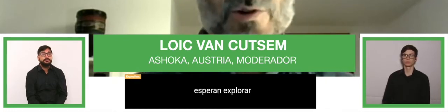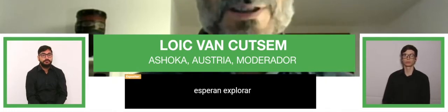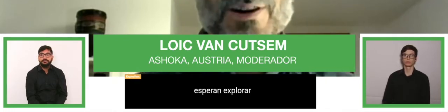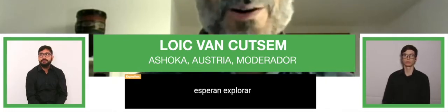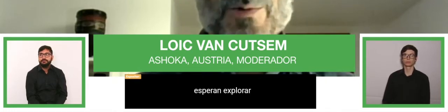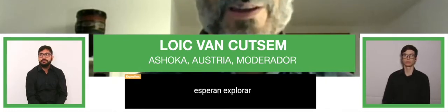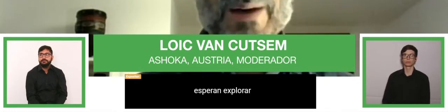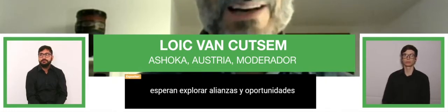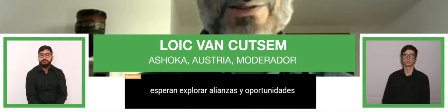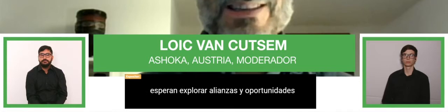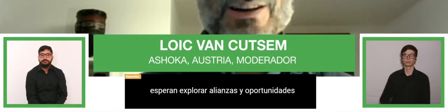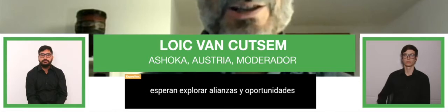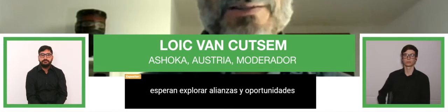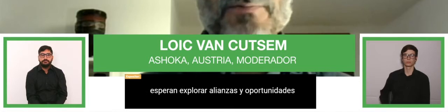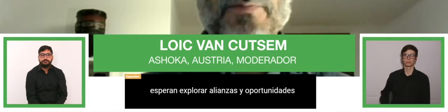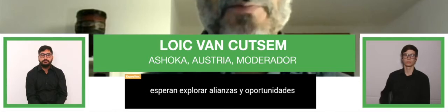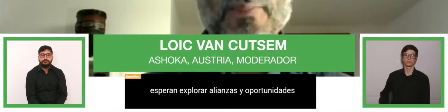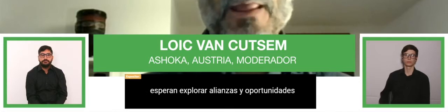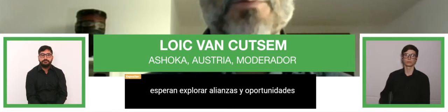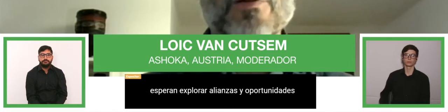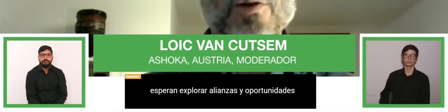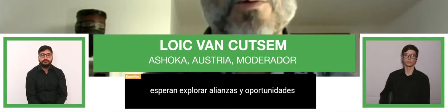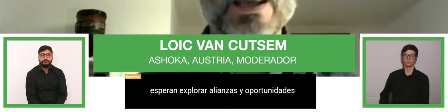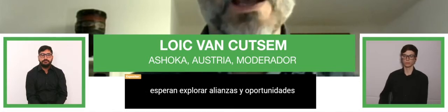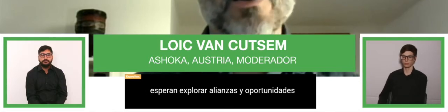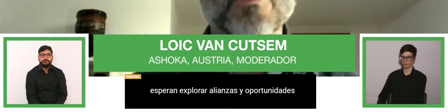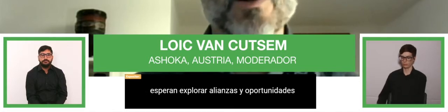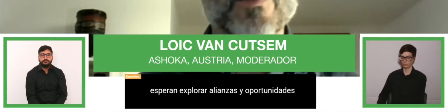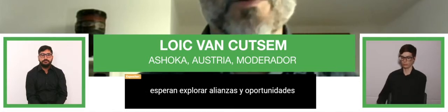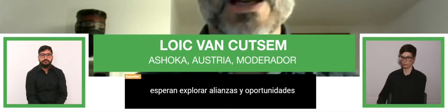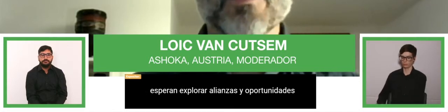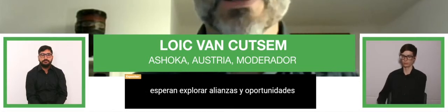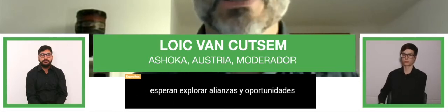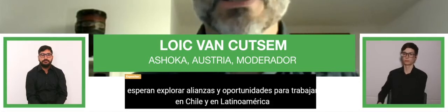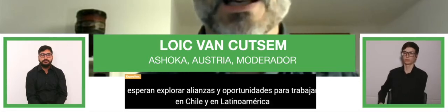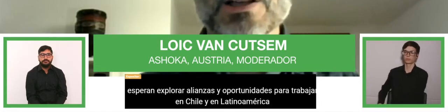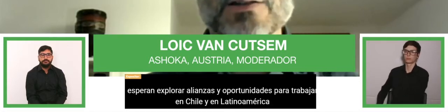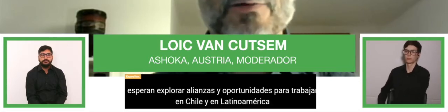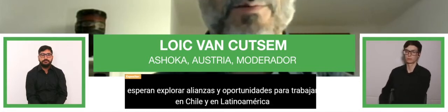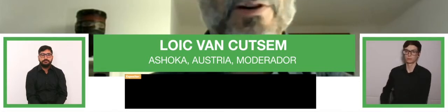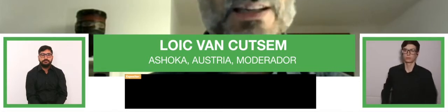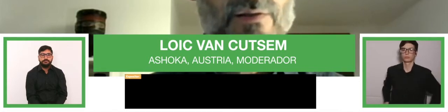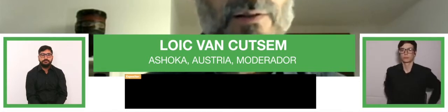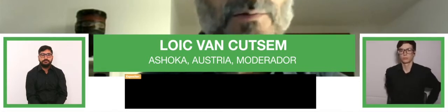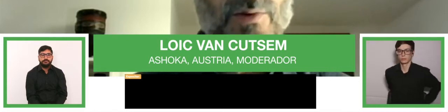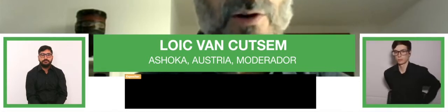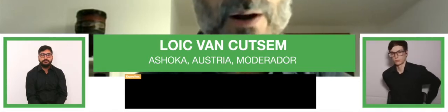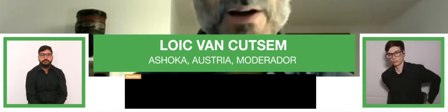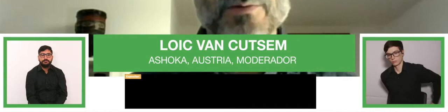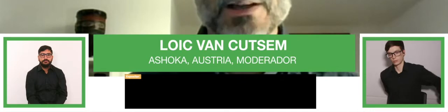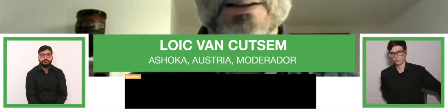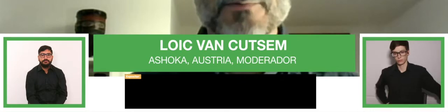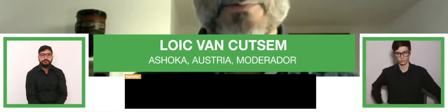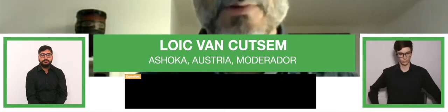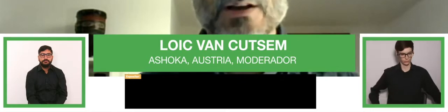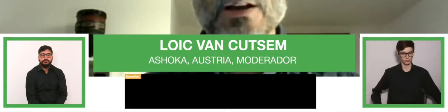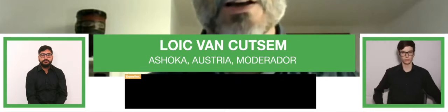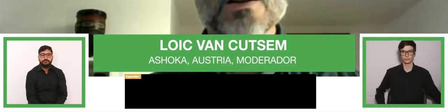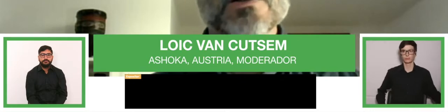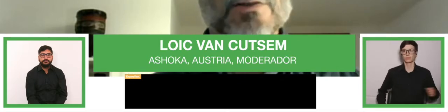This forum will start with a panel discussion before we hear the 4-minute presentations from our 7 program